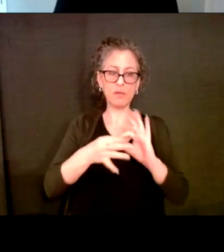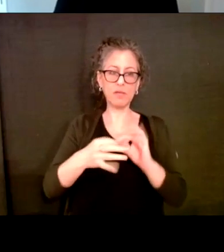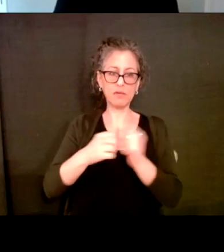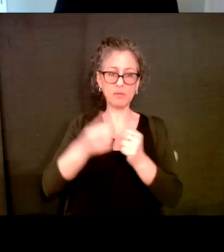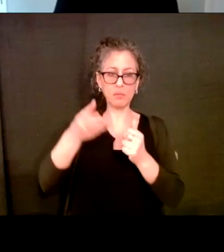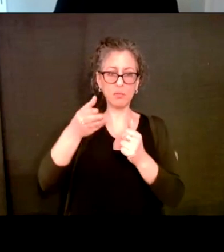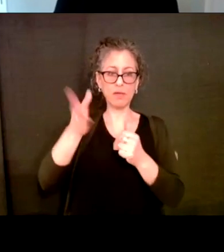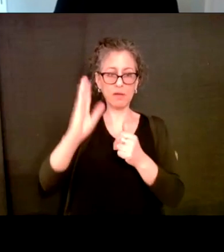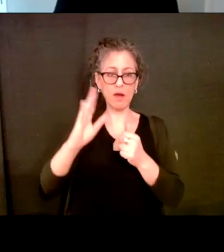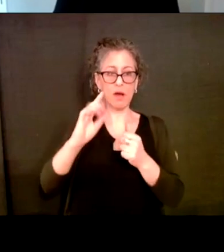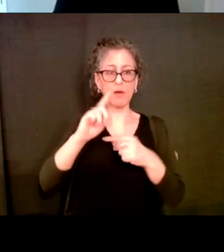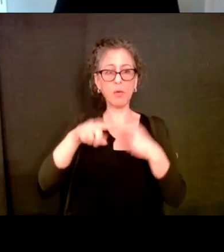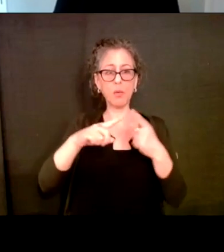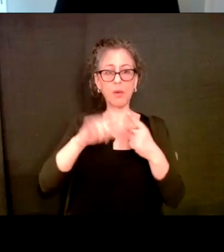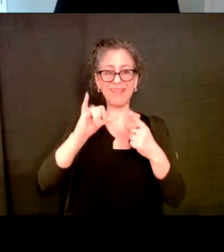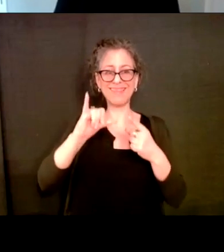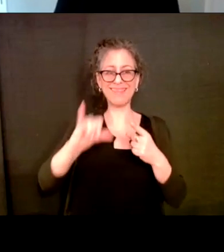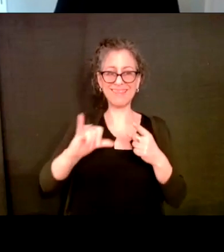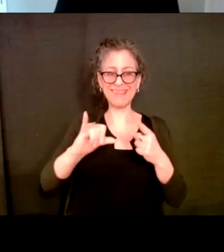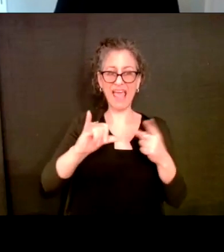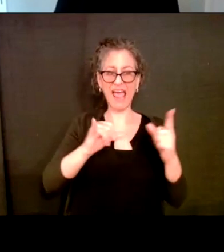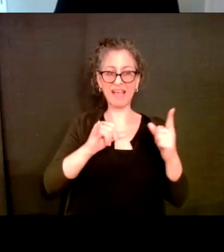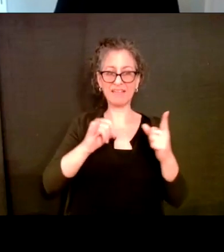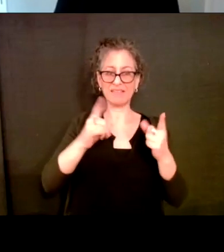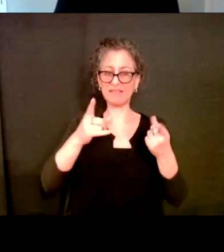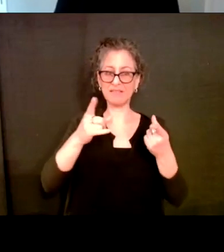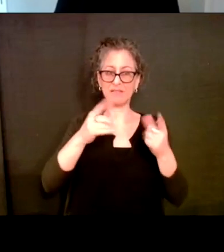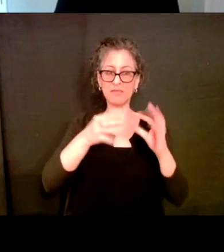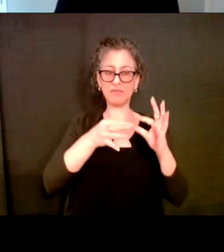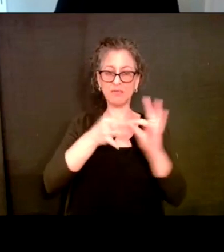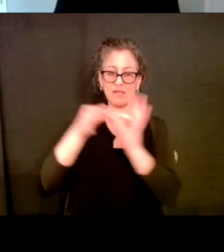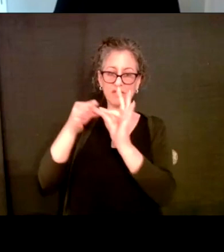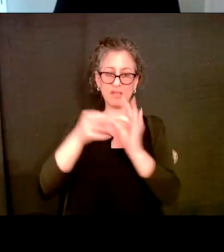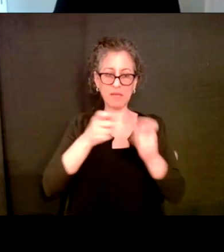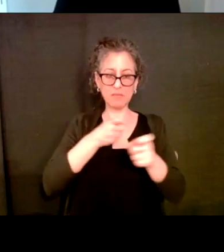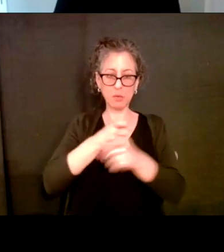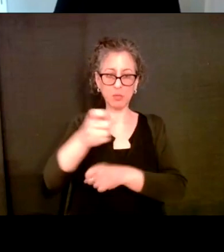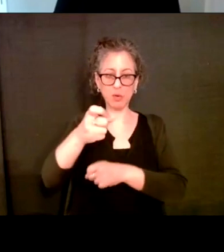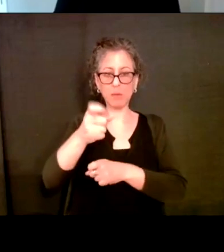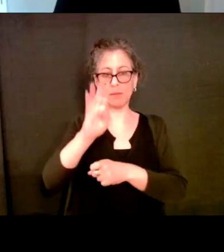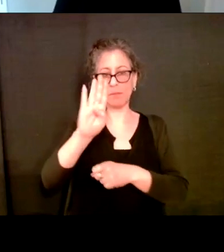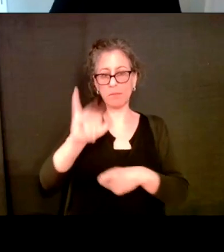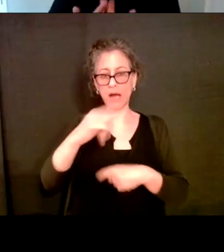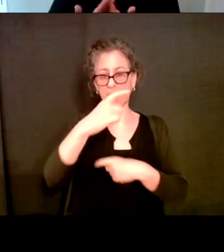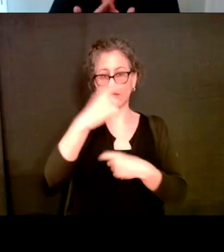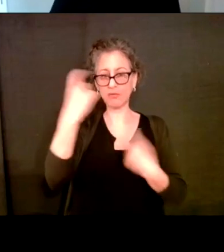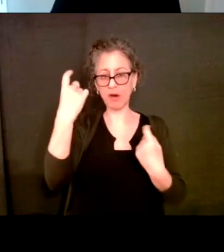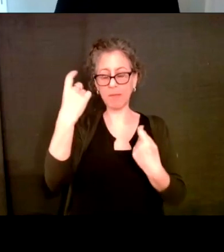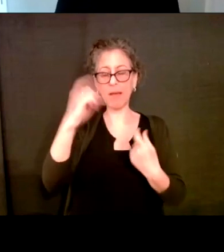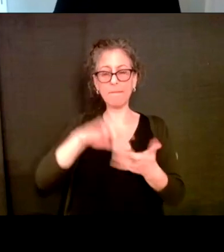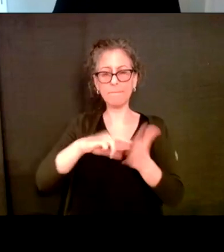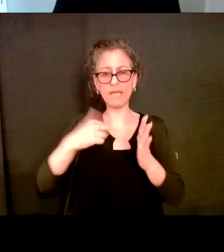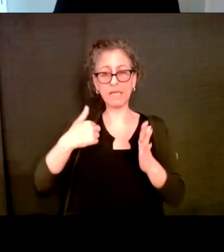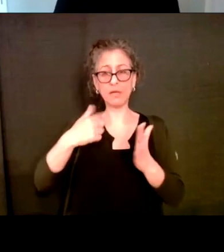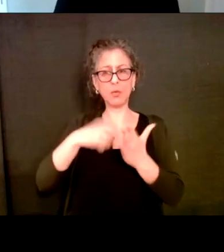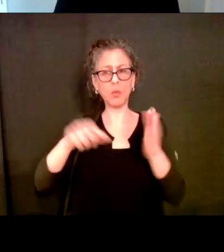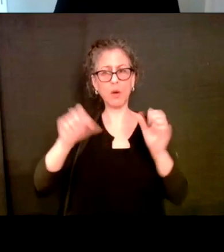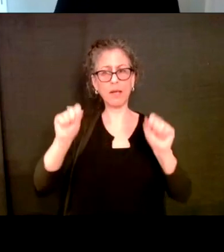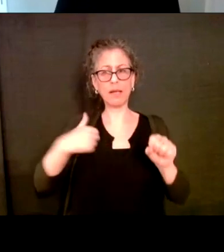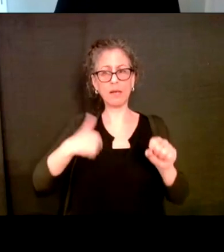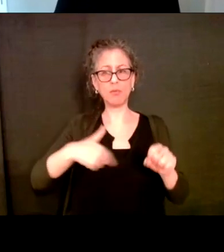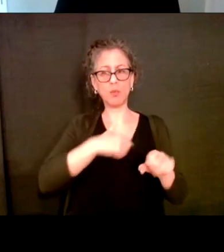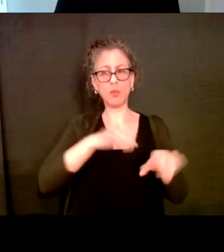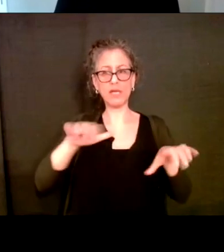person's relationality has been rent by the effects of trauma? In other words, what can we do to help